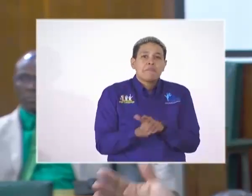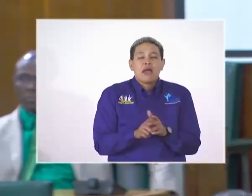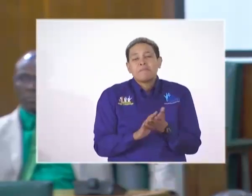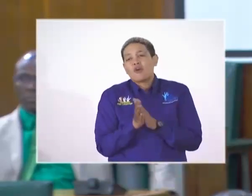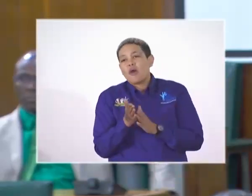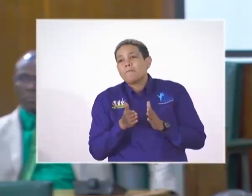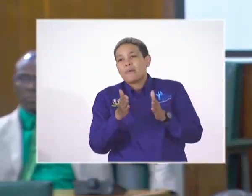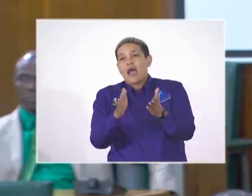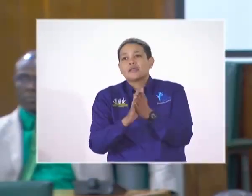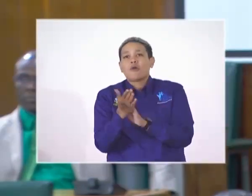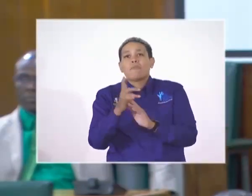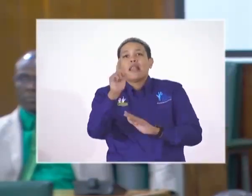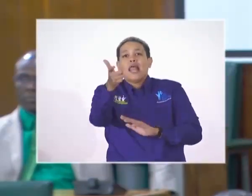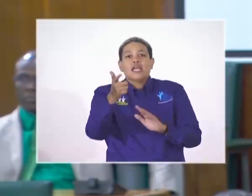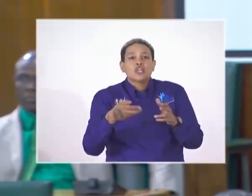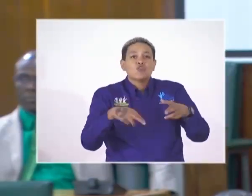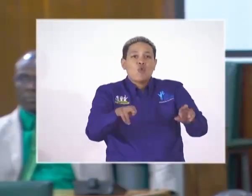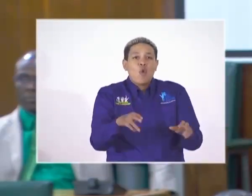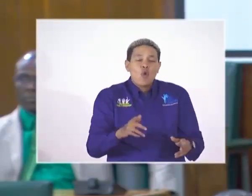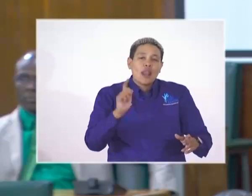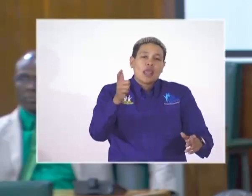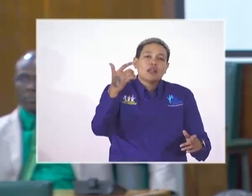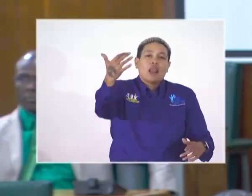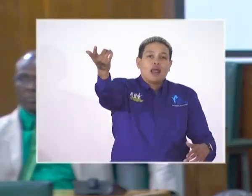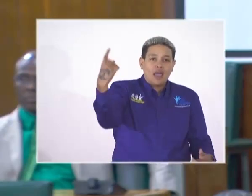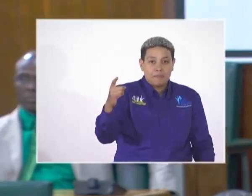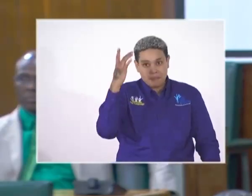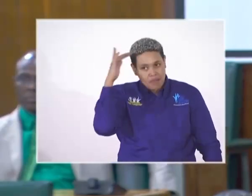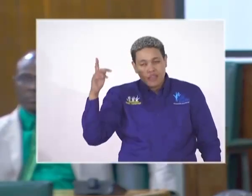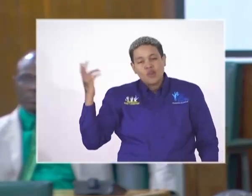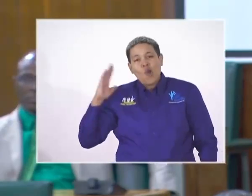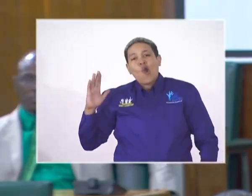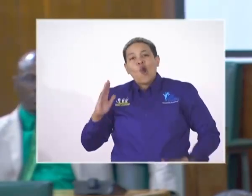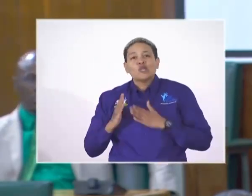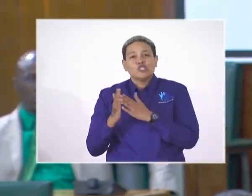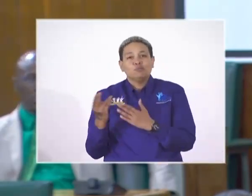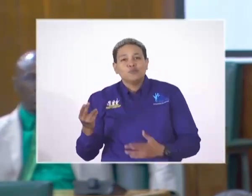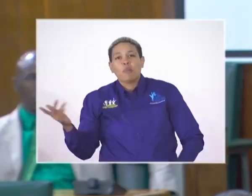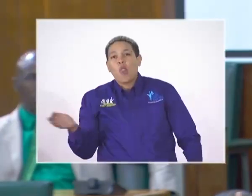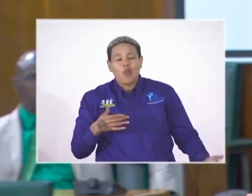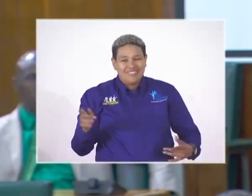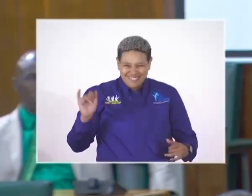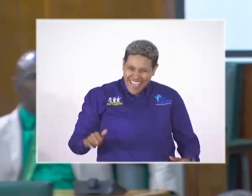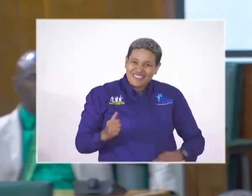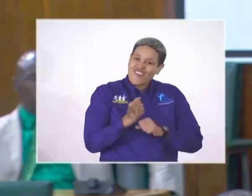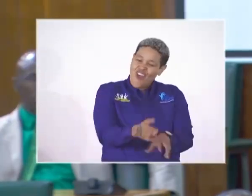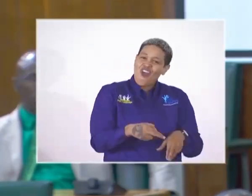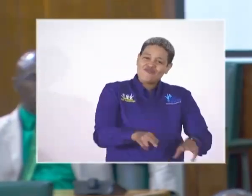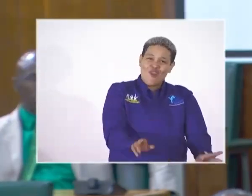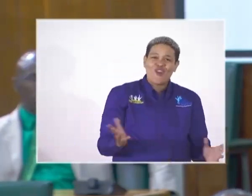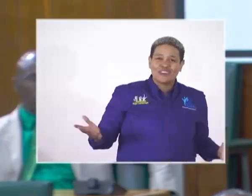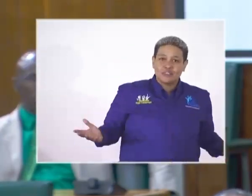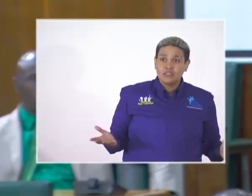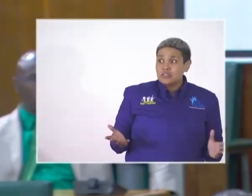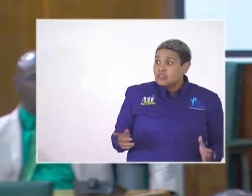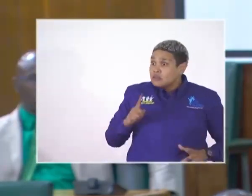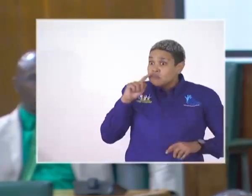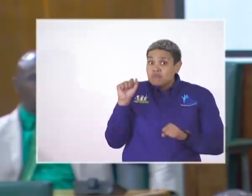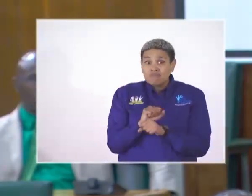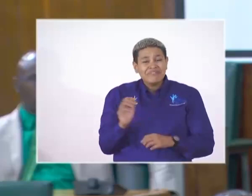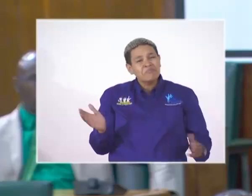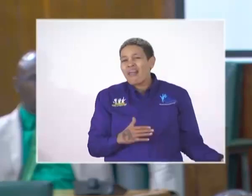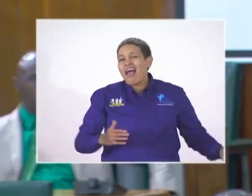path, and then it emerges into a road. So, Madam Speaker, you know, not a lot of planning would have